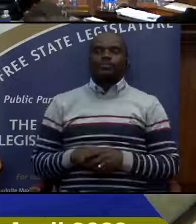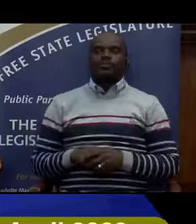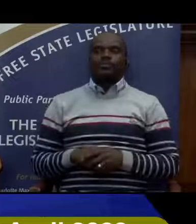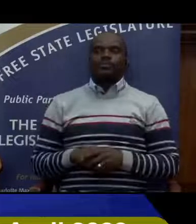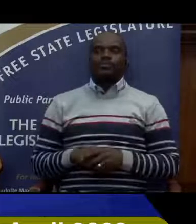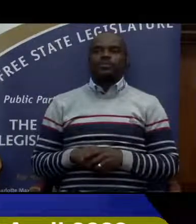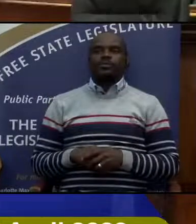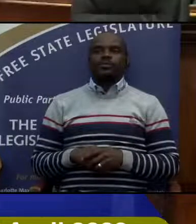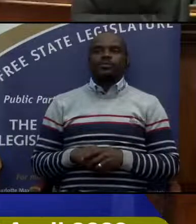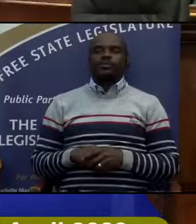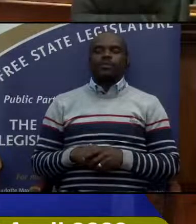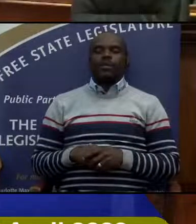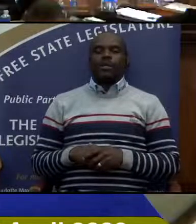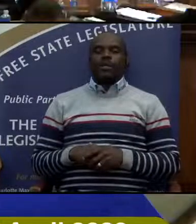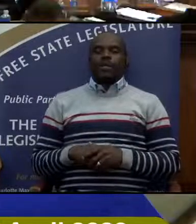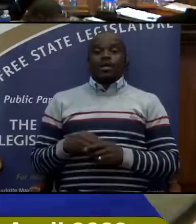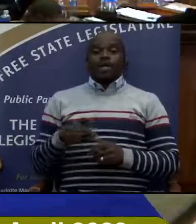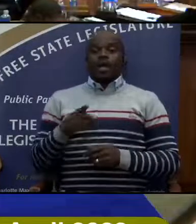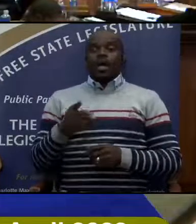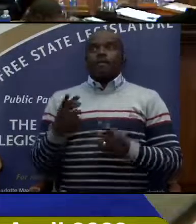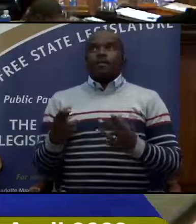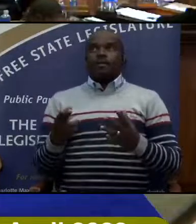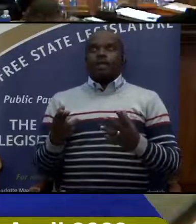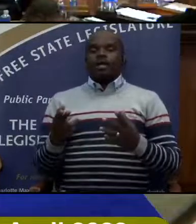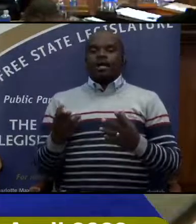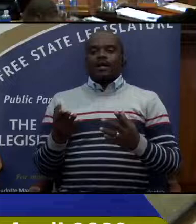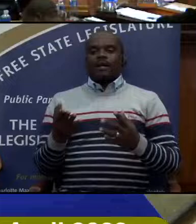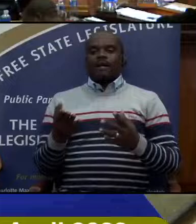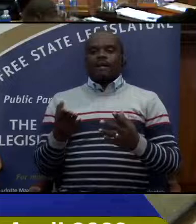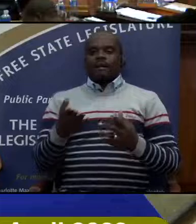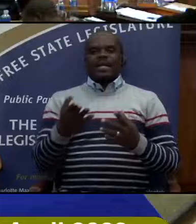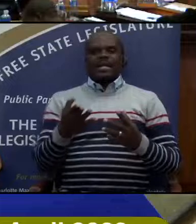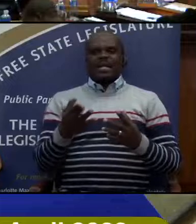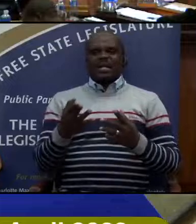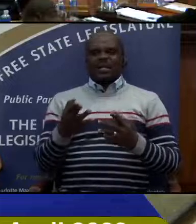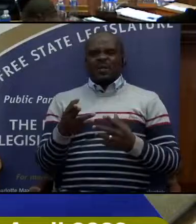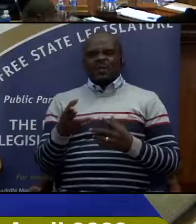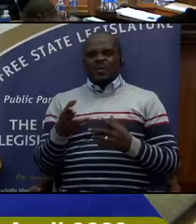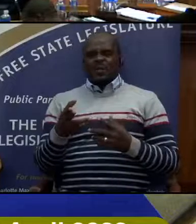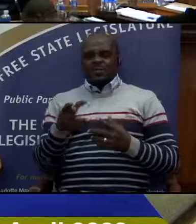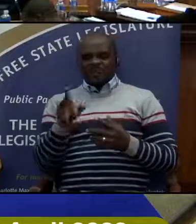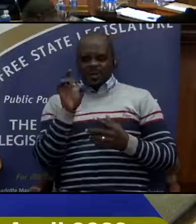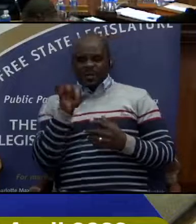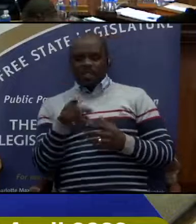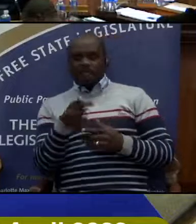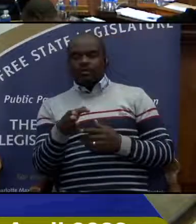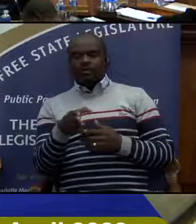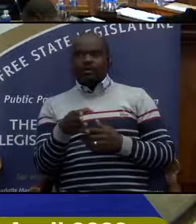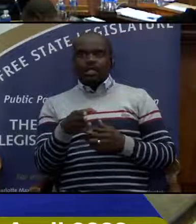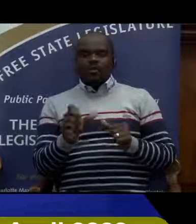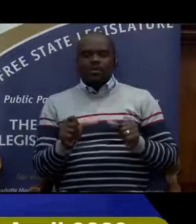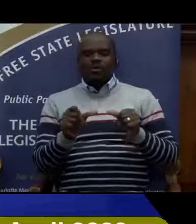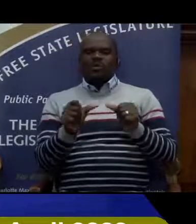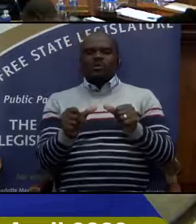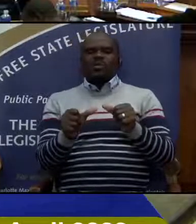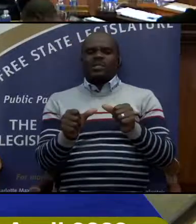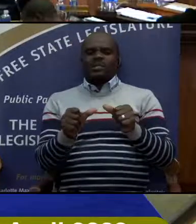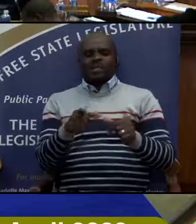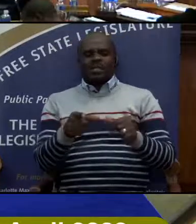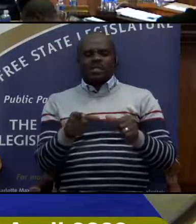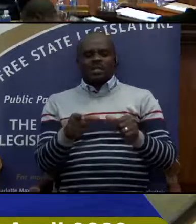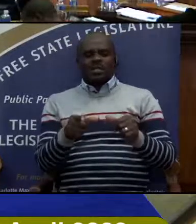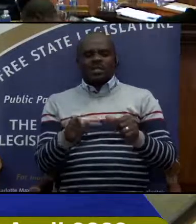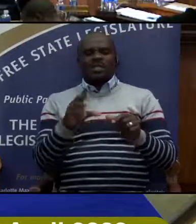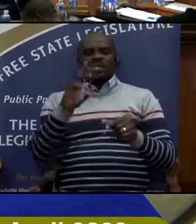Constant hateful, derogatory and hurtful comments against their fellow citizens by ANC members and MECs